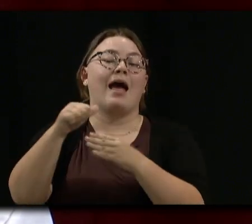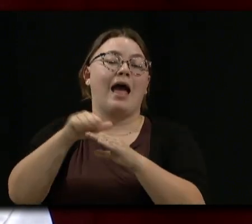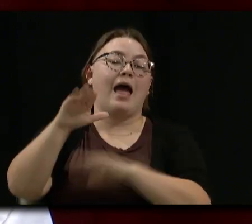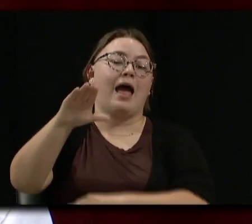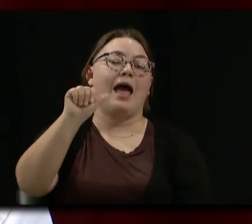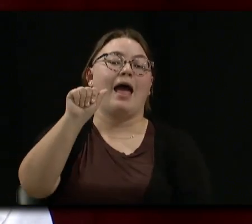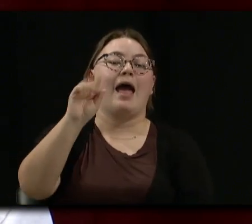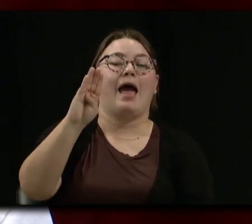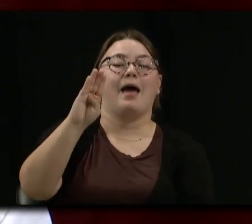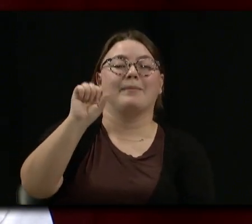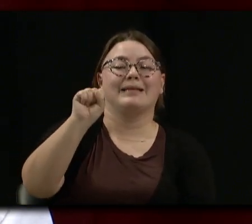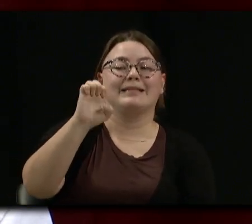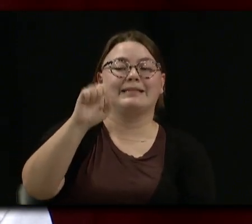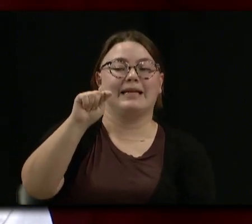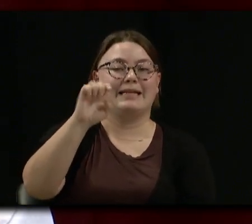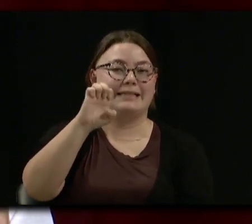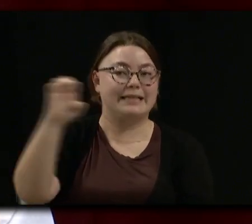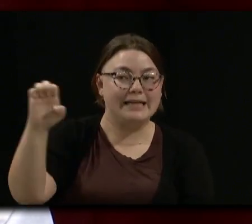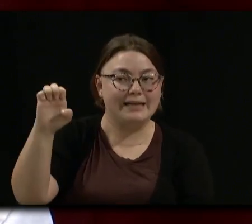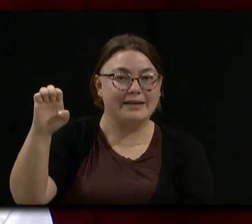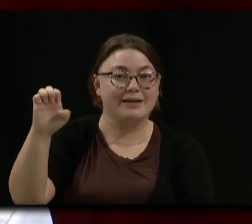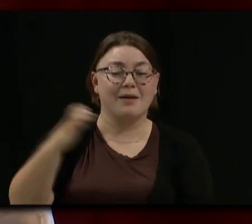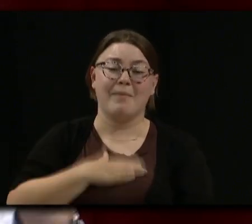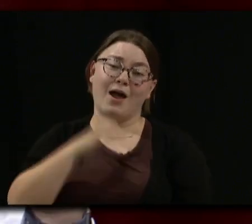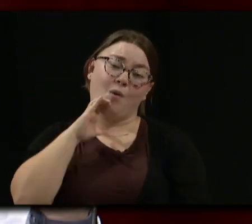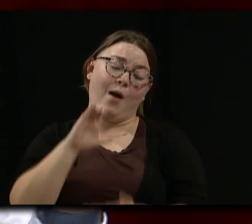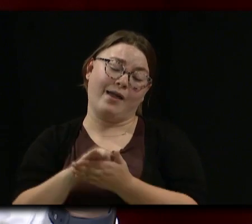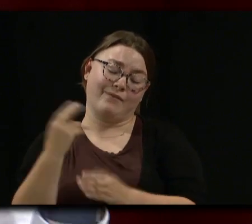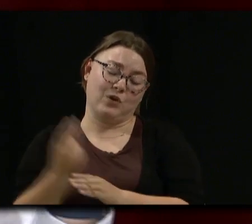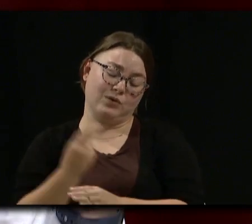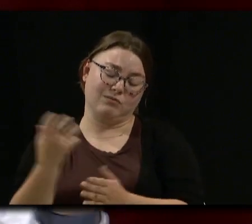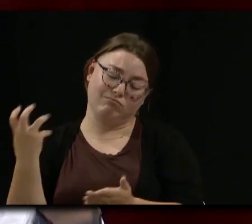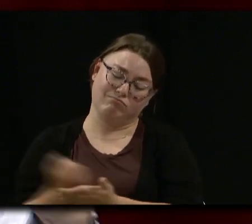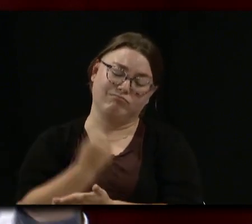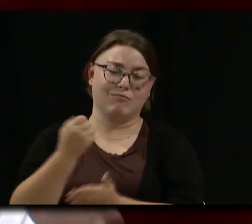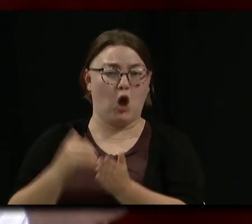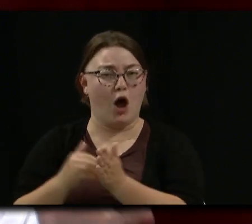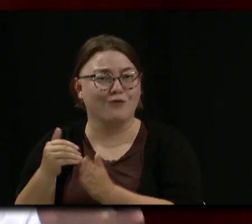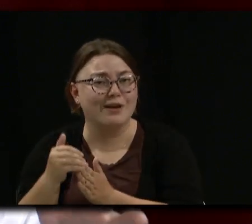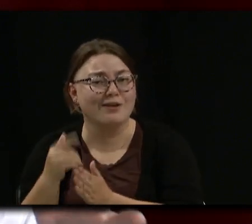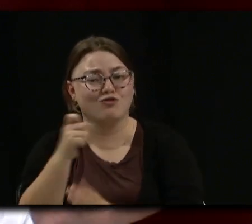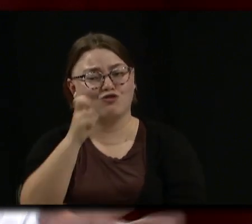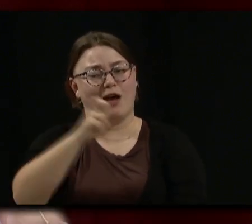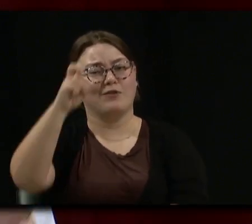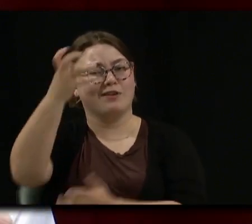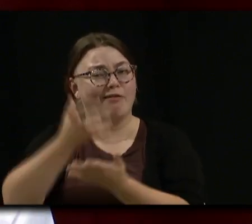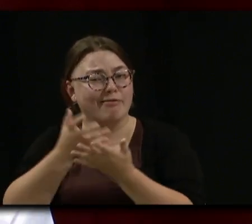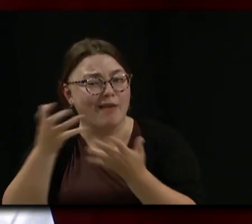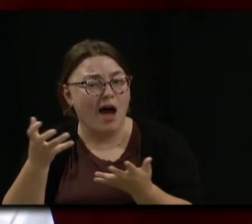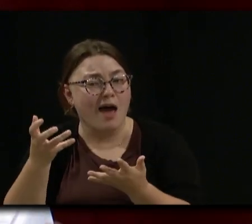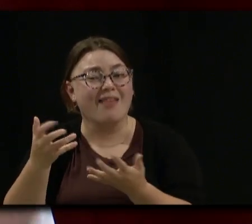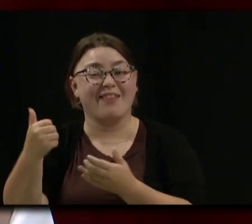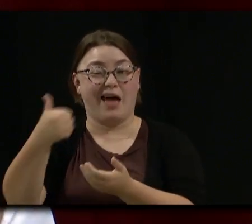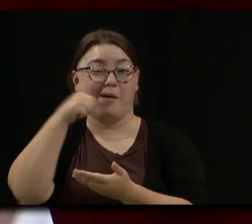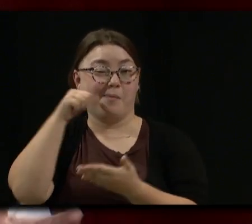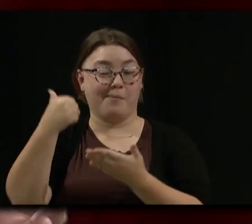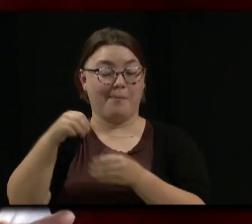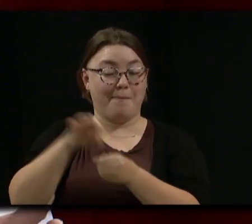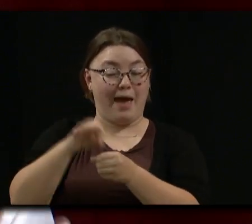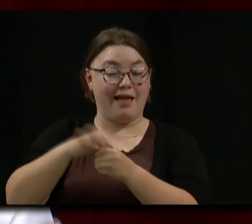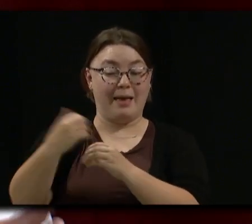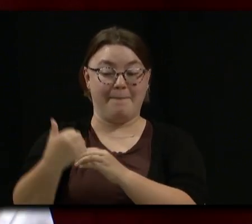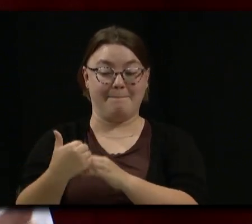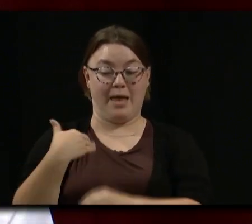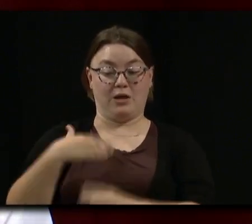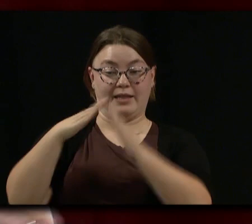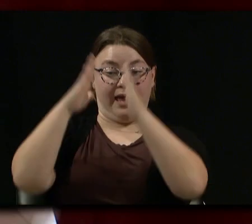an option that my wife often uses because she travels a lot, and so she would be able to get that absentee ballot mailed to her house, and then she has plenty